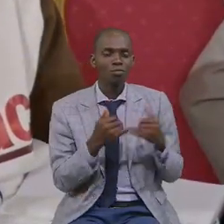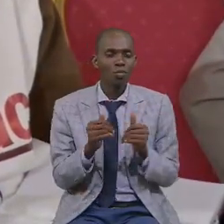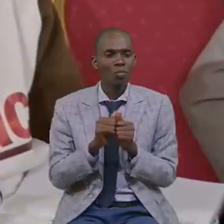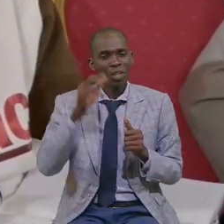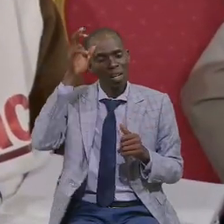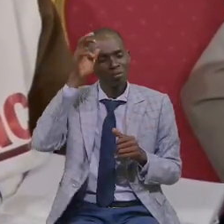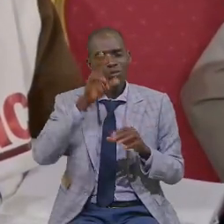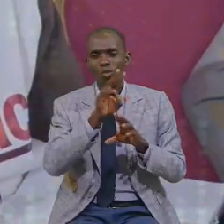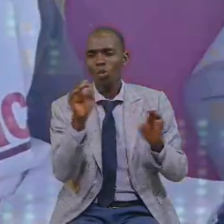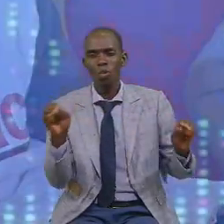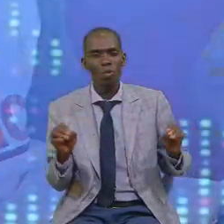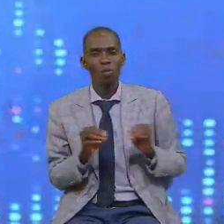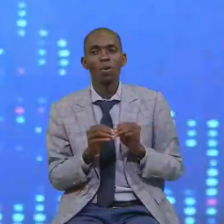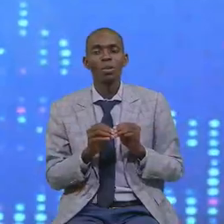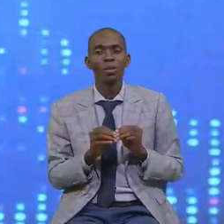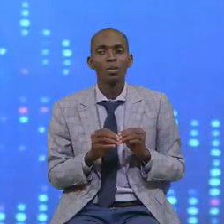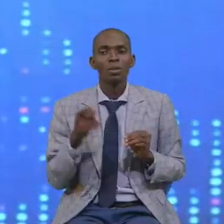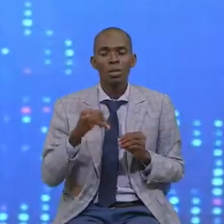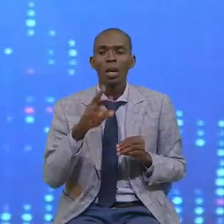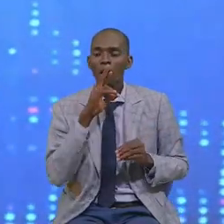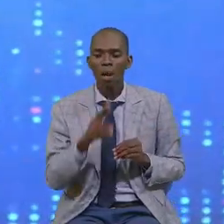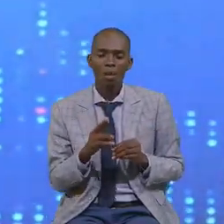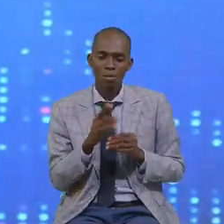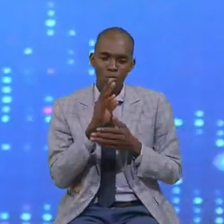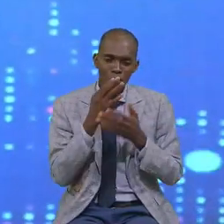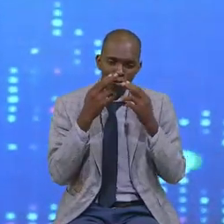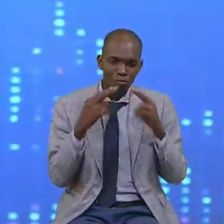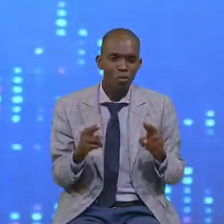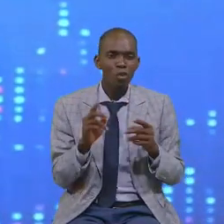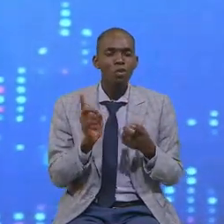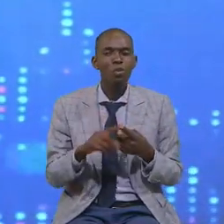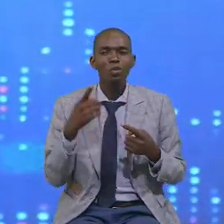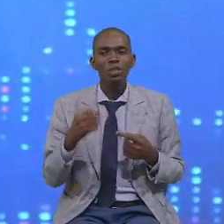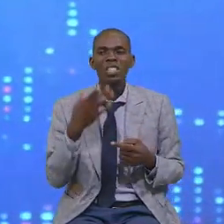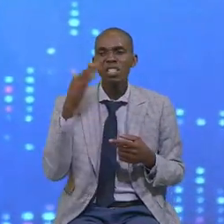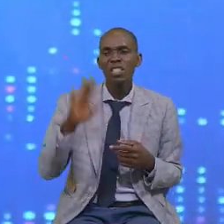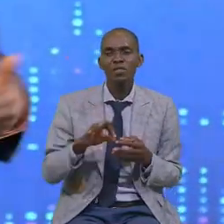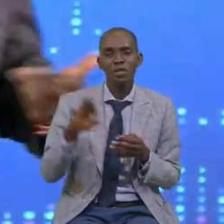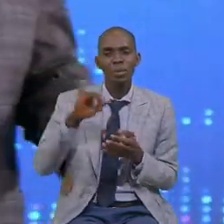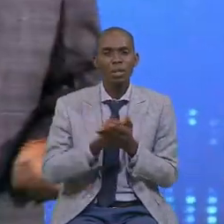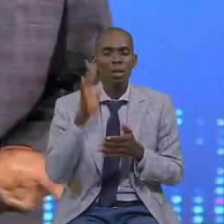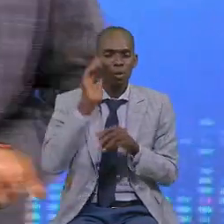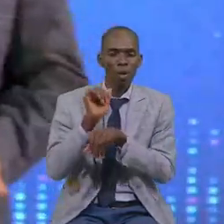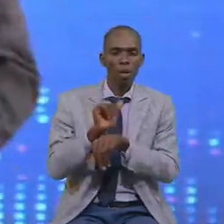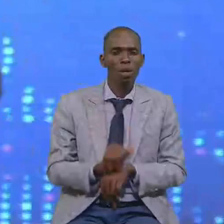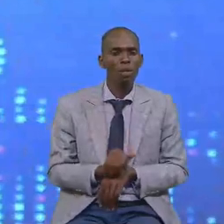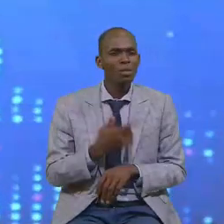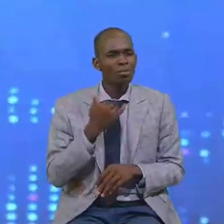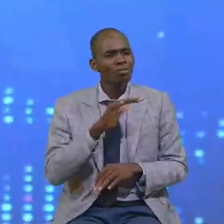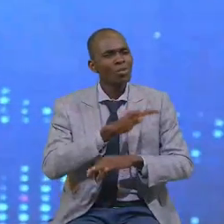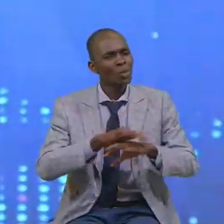are gentle to those evil spirits that will calm them down and say, don't worry